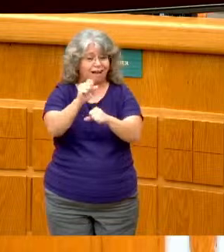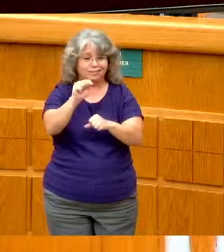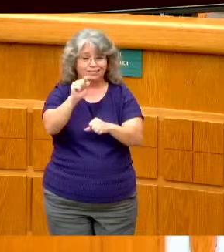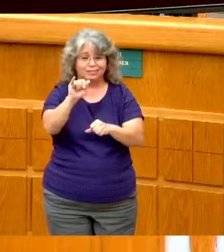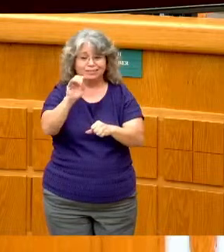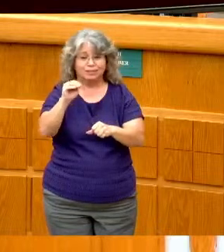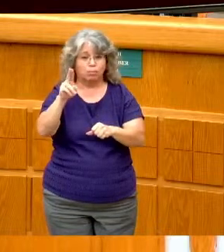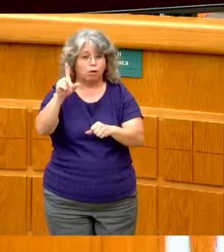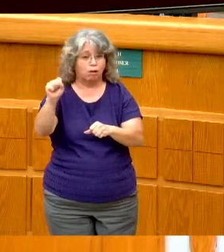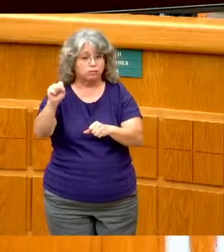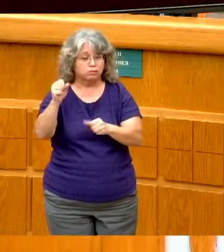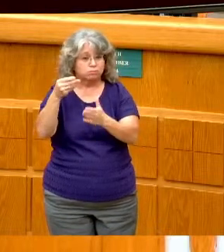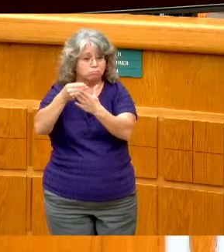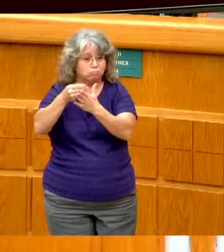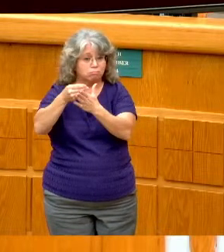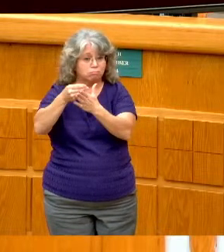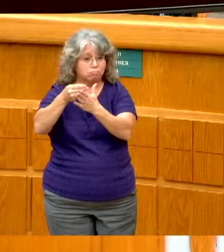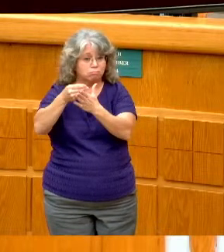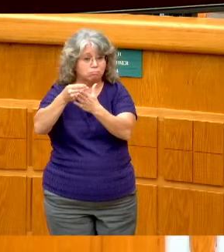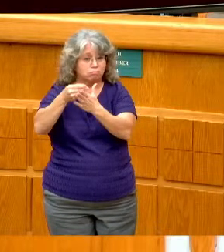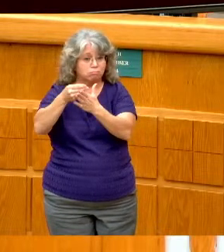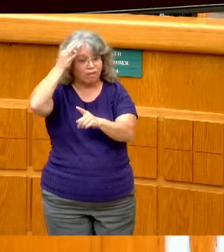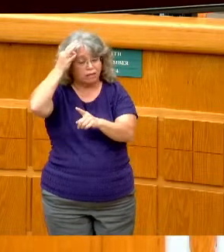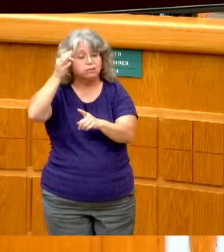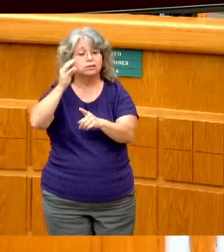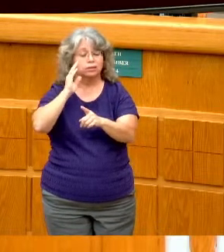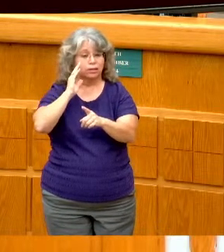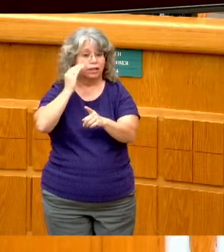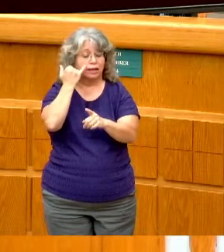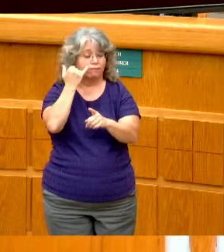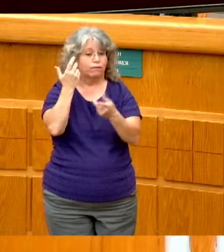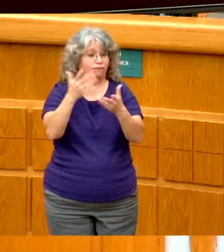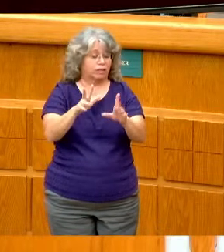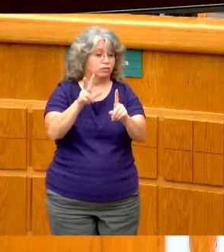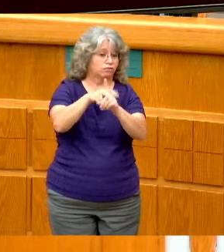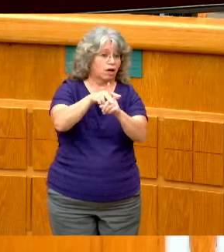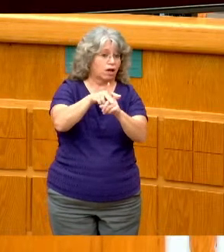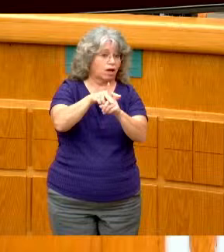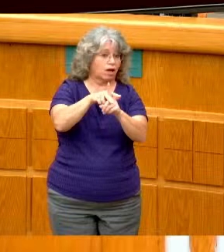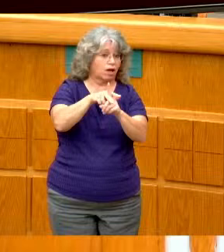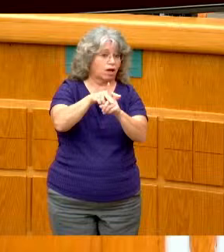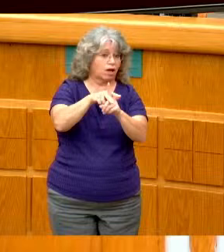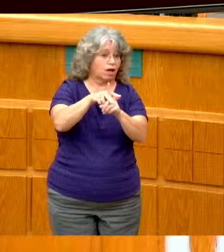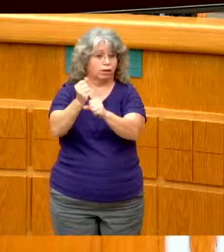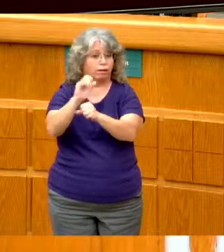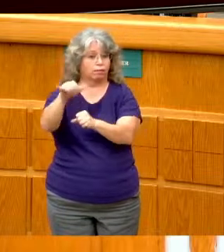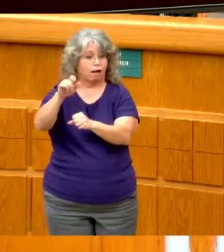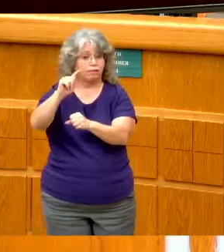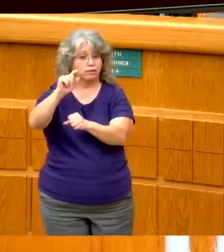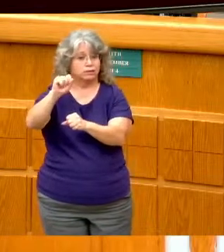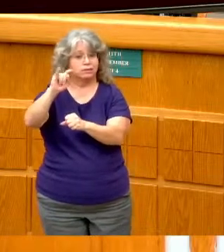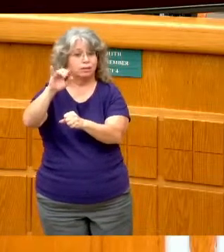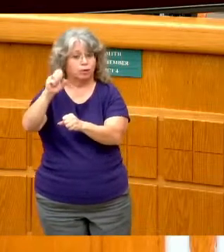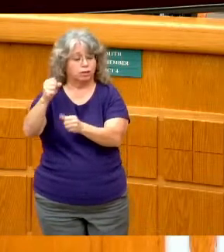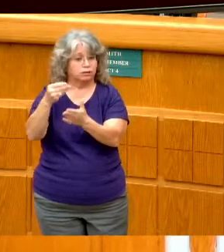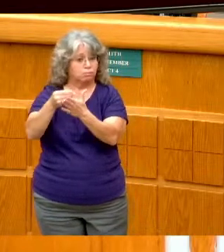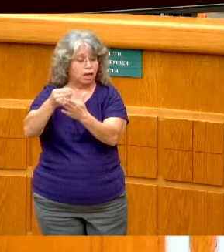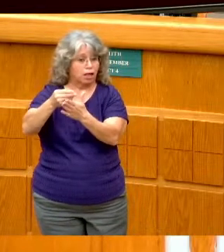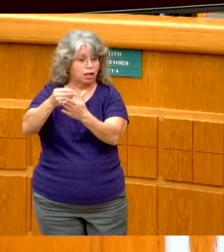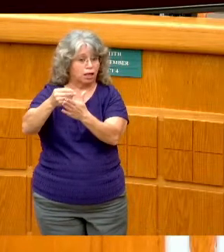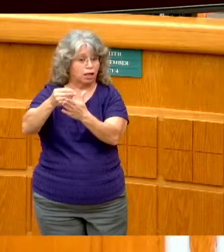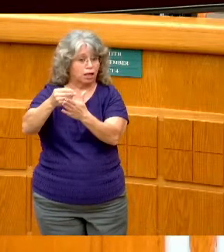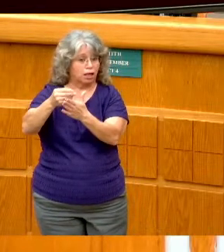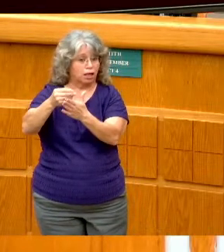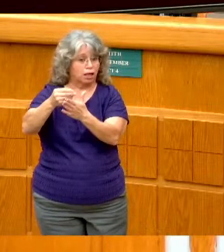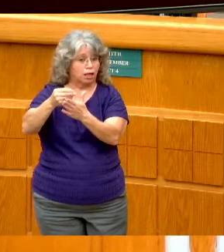be entitled to if you get your filing done. So some of you may have had a stimulus payment